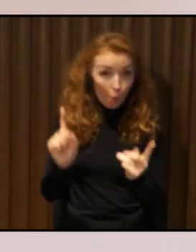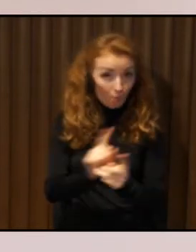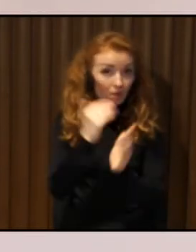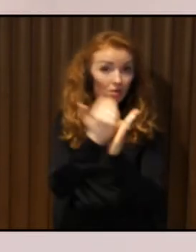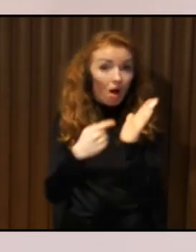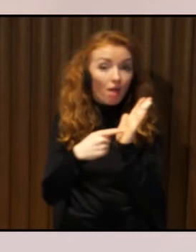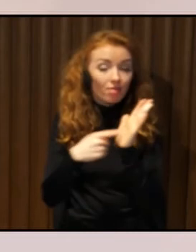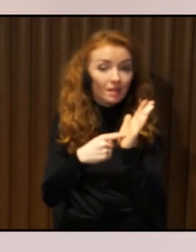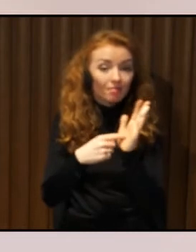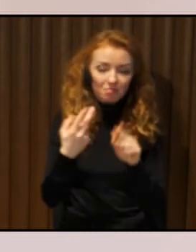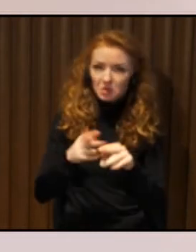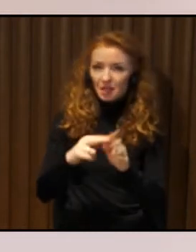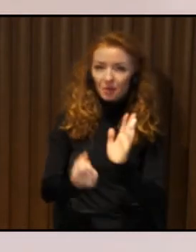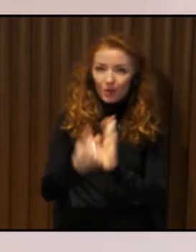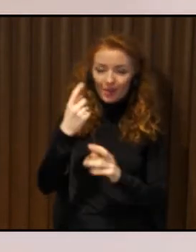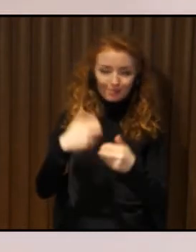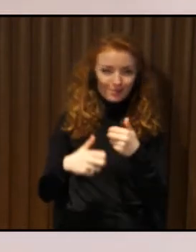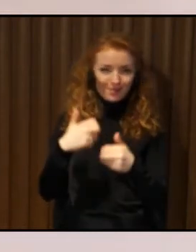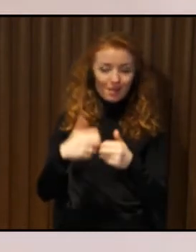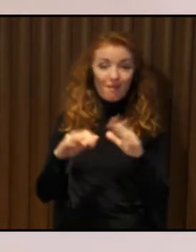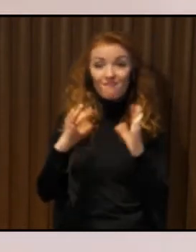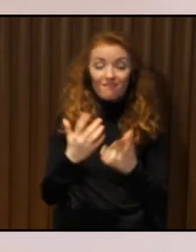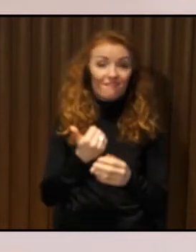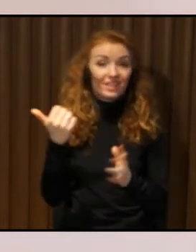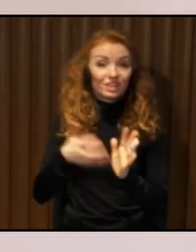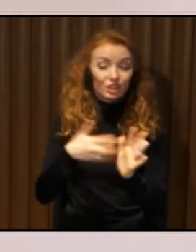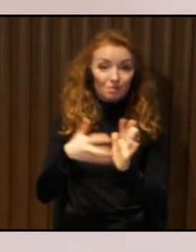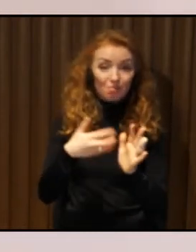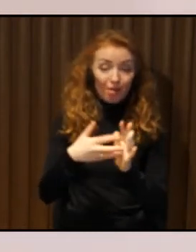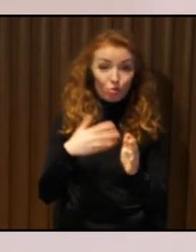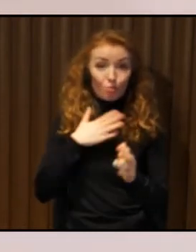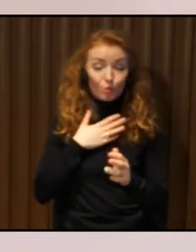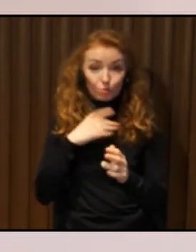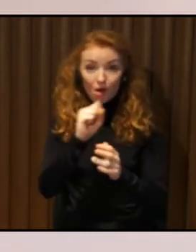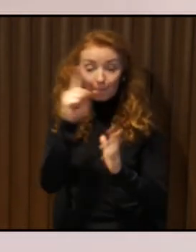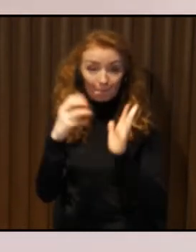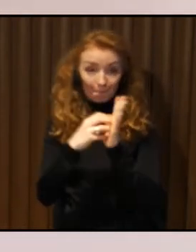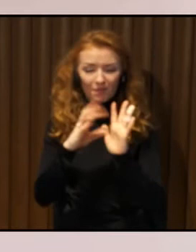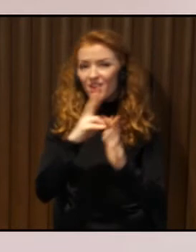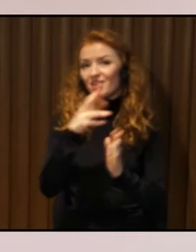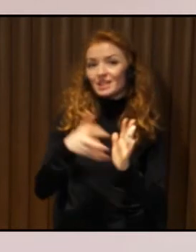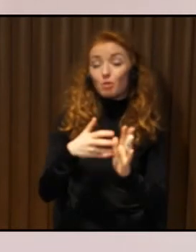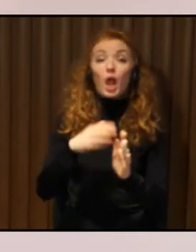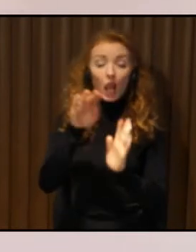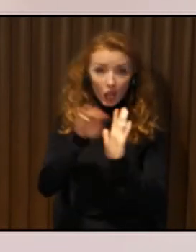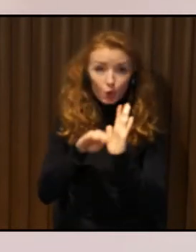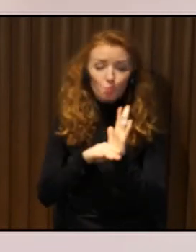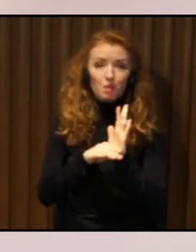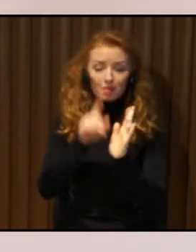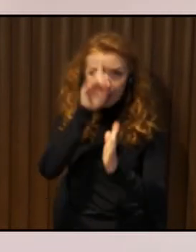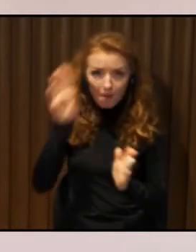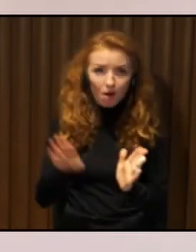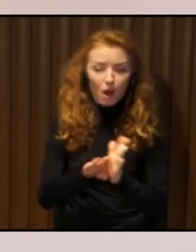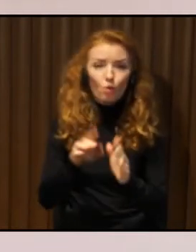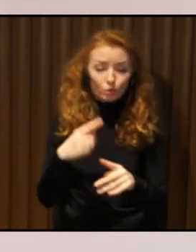problem, even if he uses A-check or don't. Yeah. You have to comply according to the regulations of the law. And the law in a